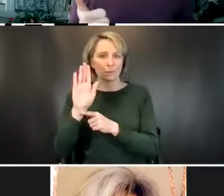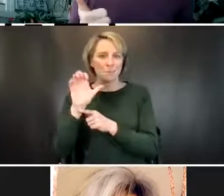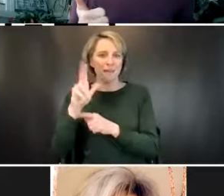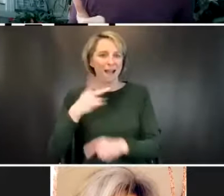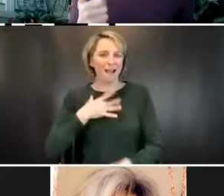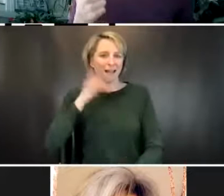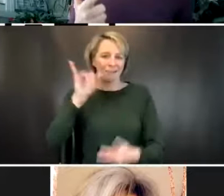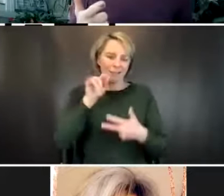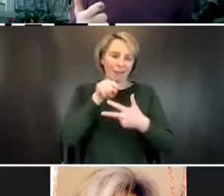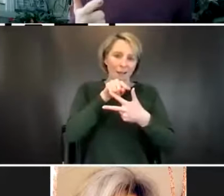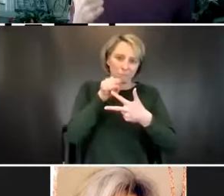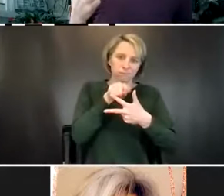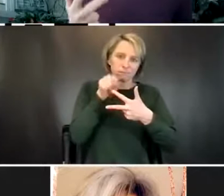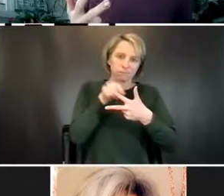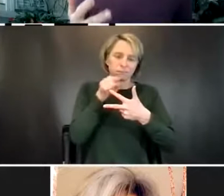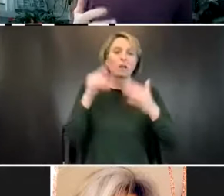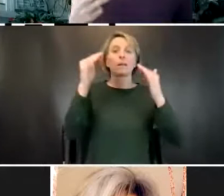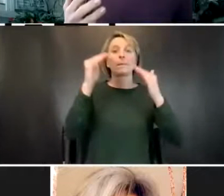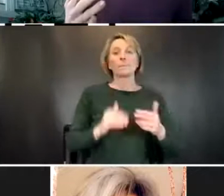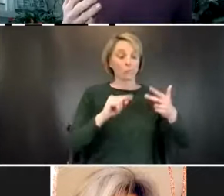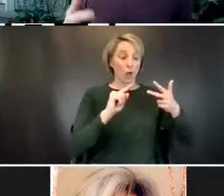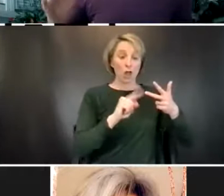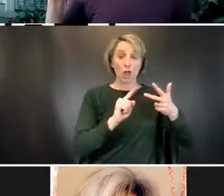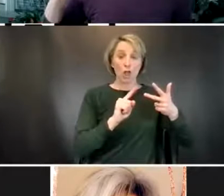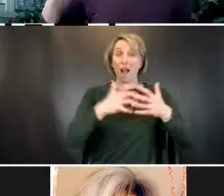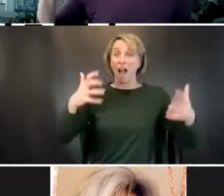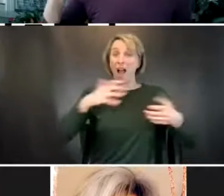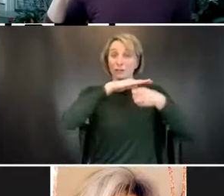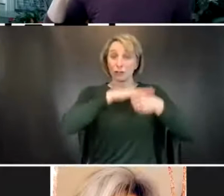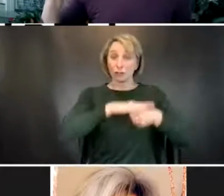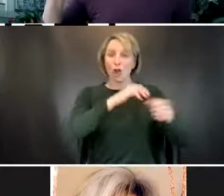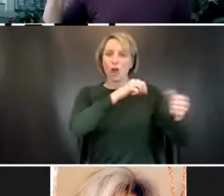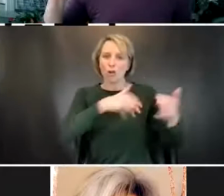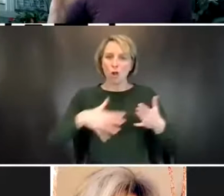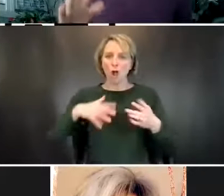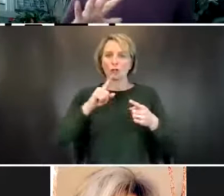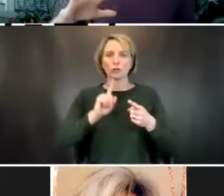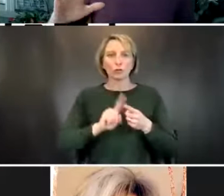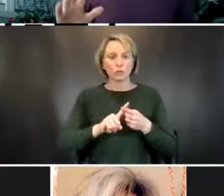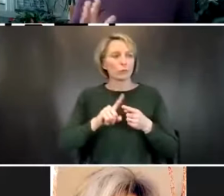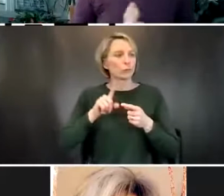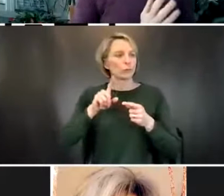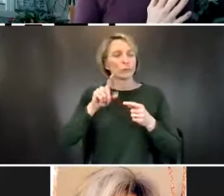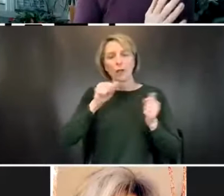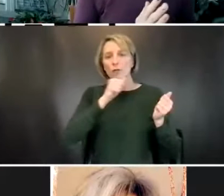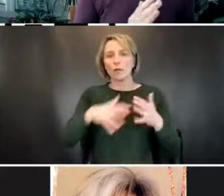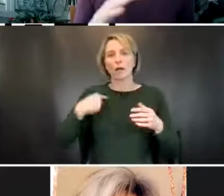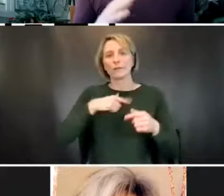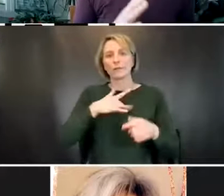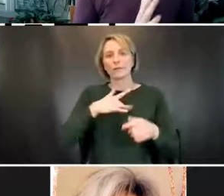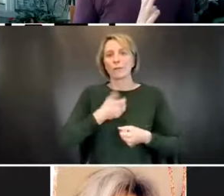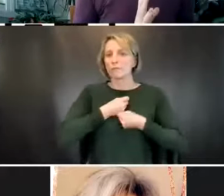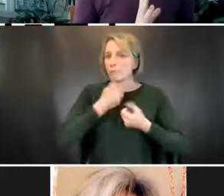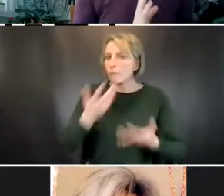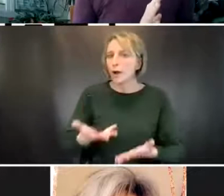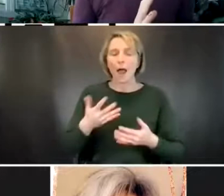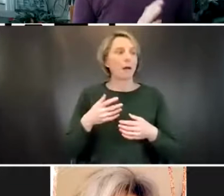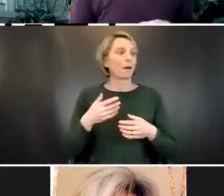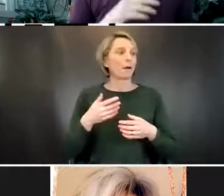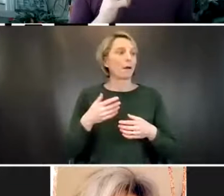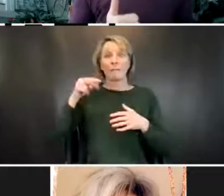in panic attacks, exhaustion, burnout, and shutdown, that freeze response. So if we're experiencing these types of